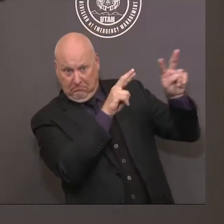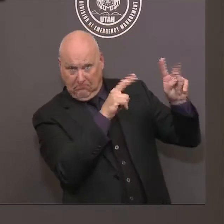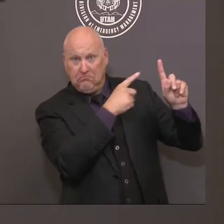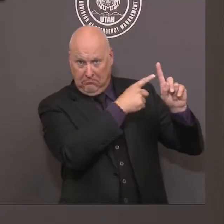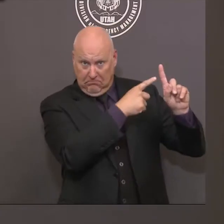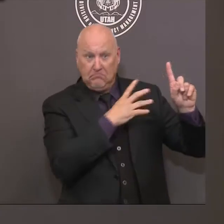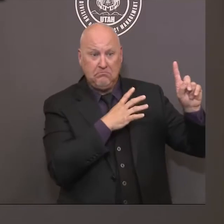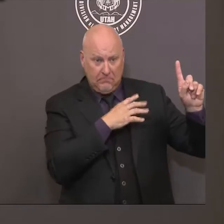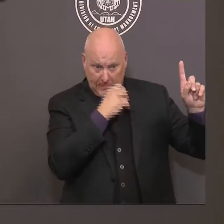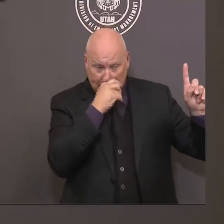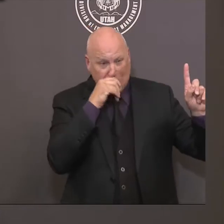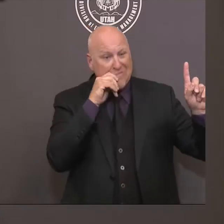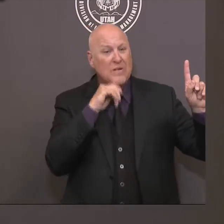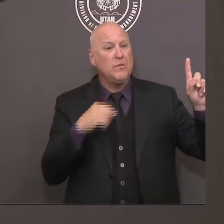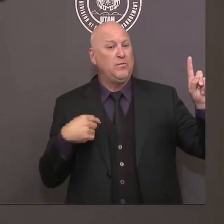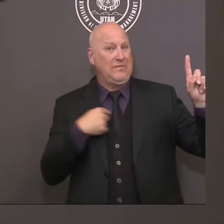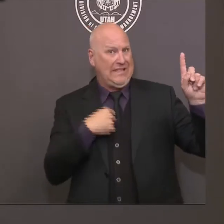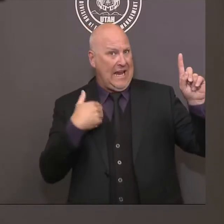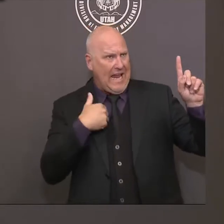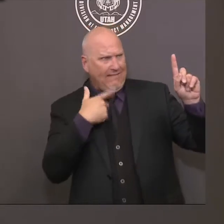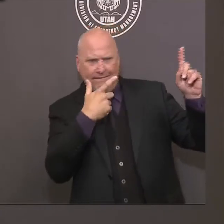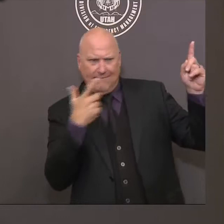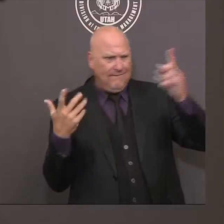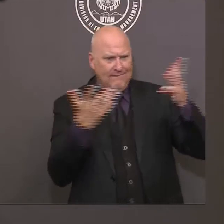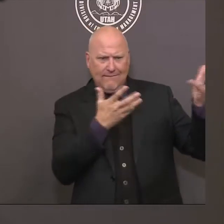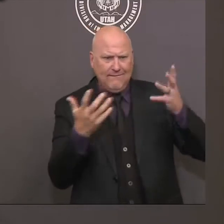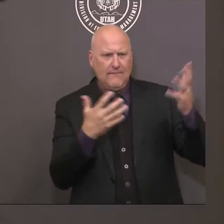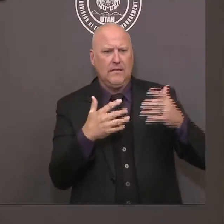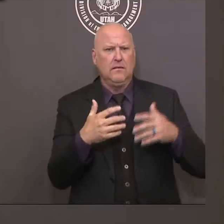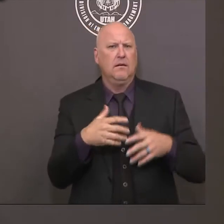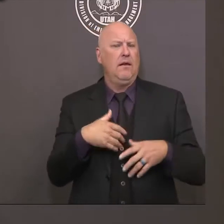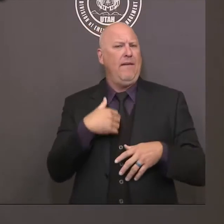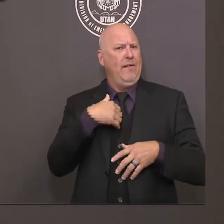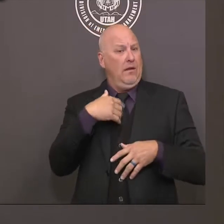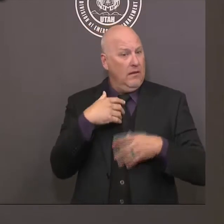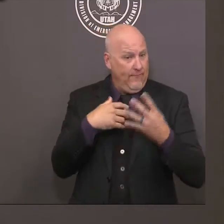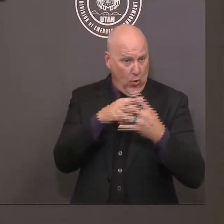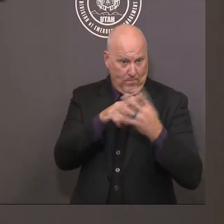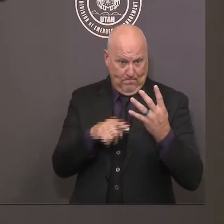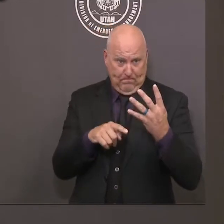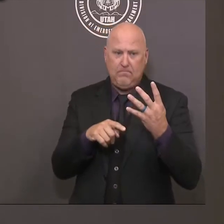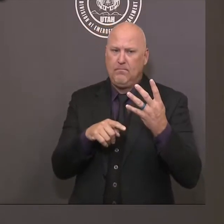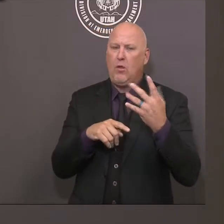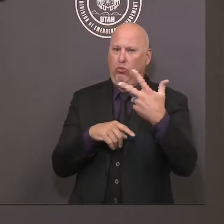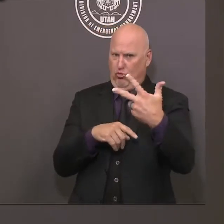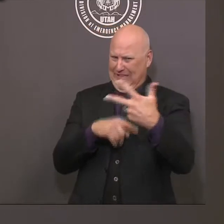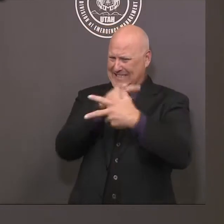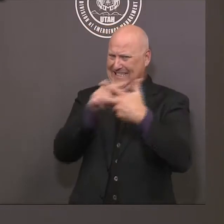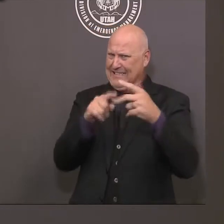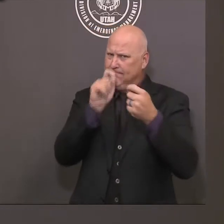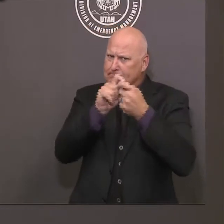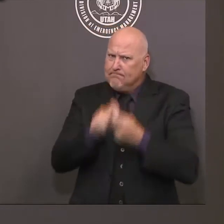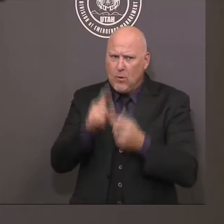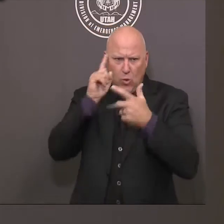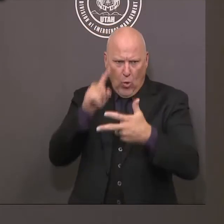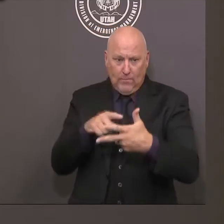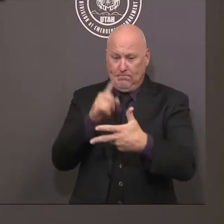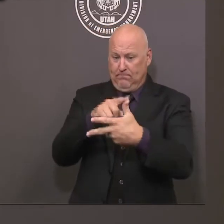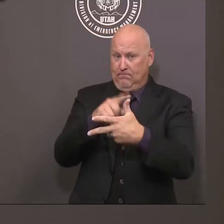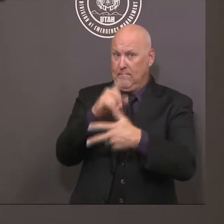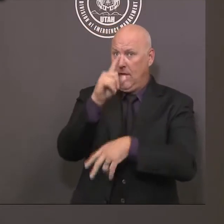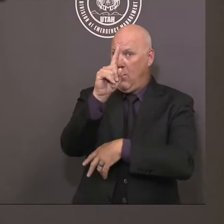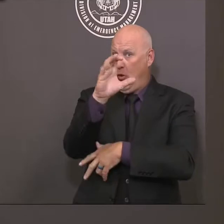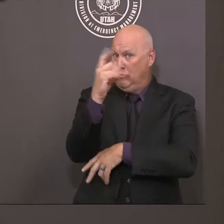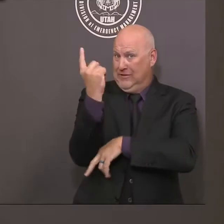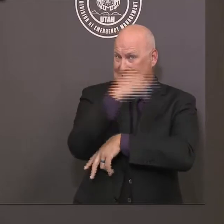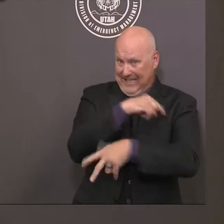thriving state with benchmarks. These are 100, 250, and 500-day horizons that will guide